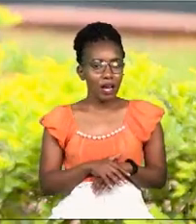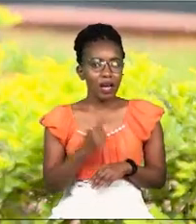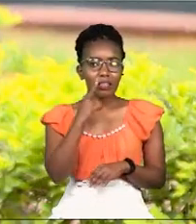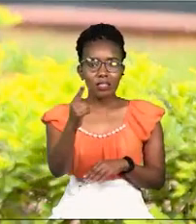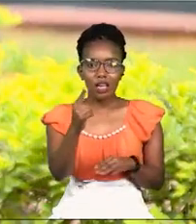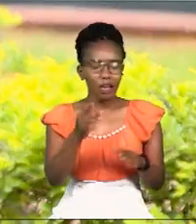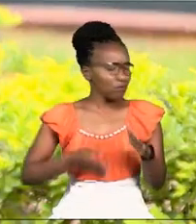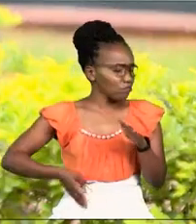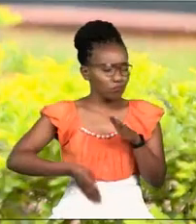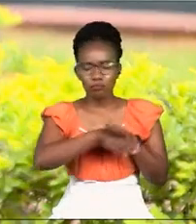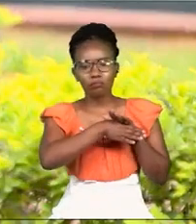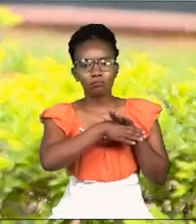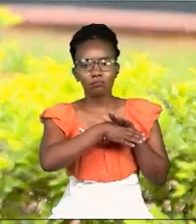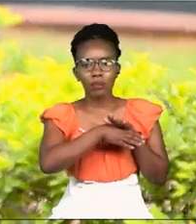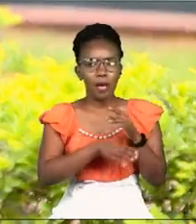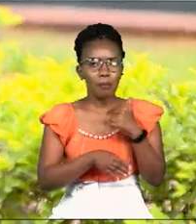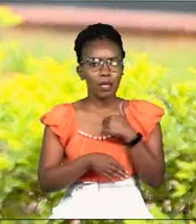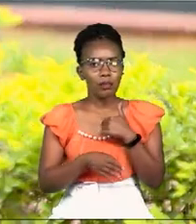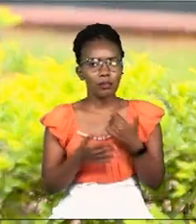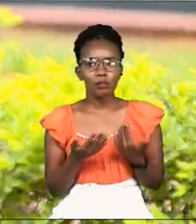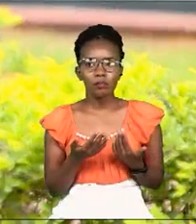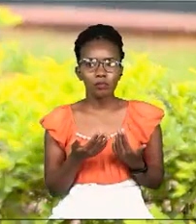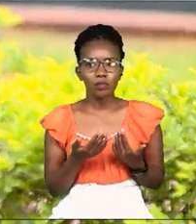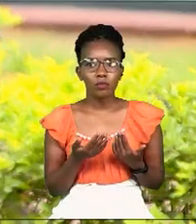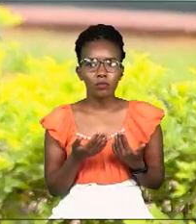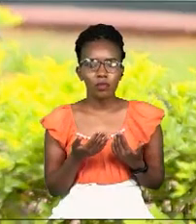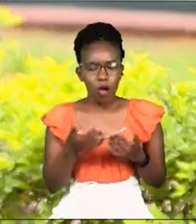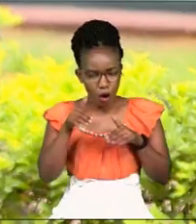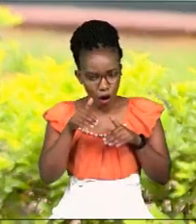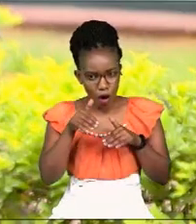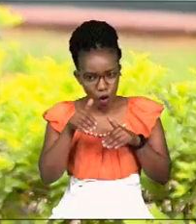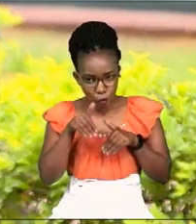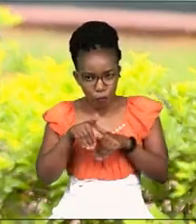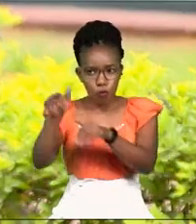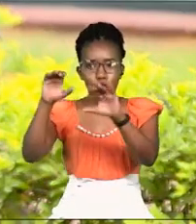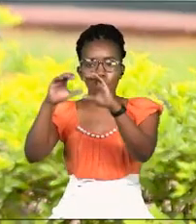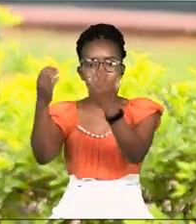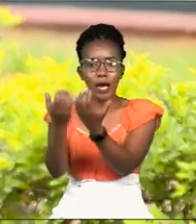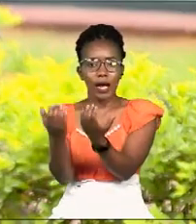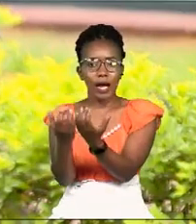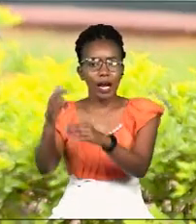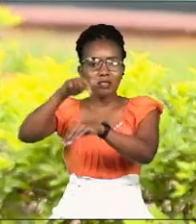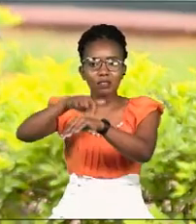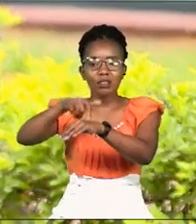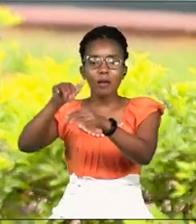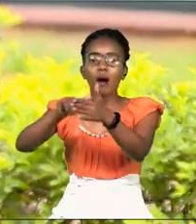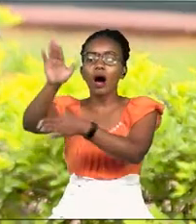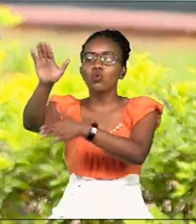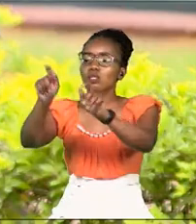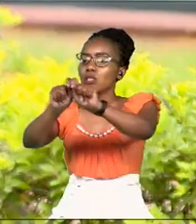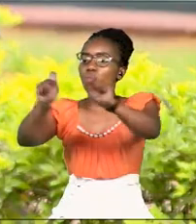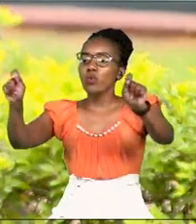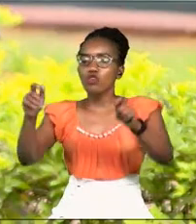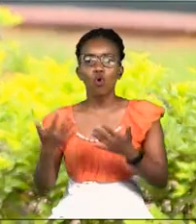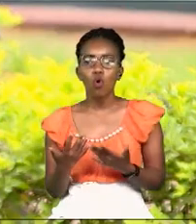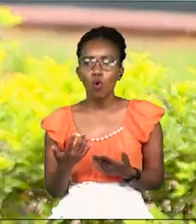out and follow the lesson when I'm outside through the window, so they can